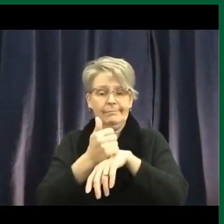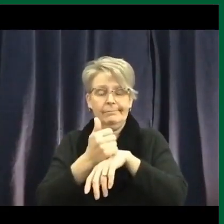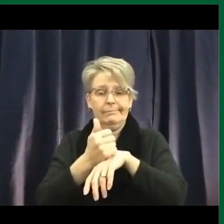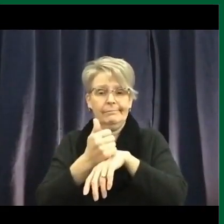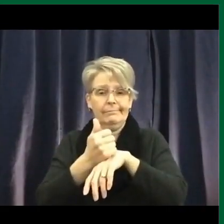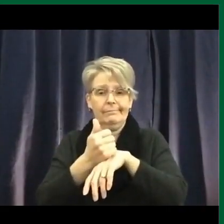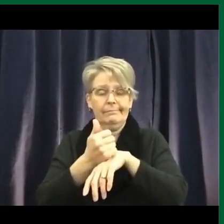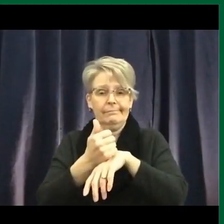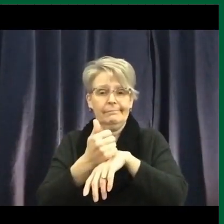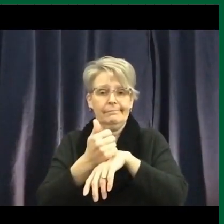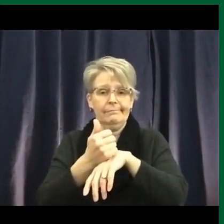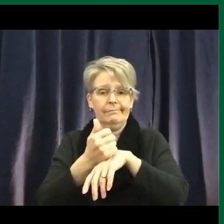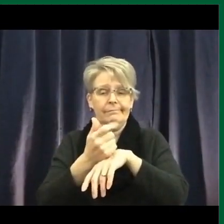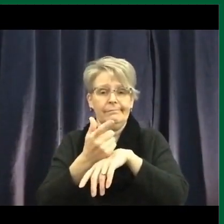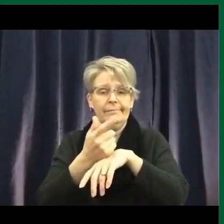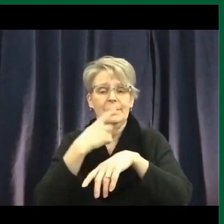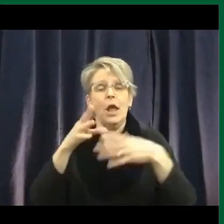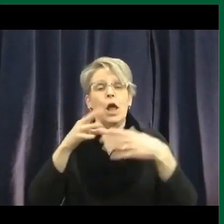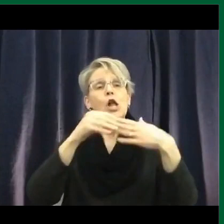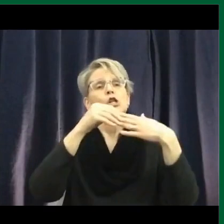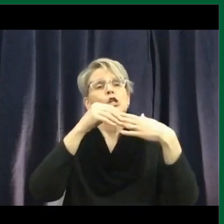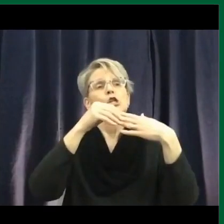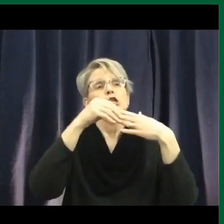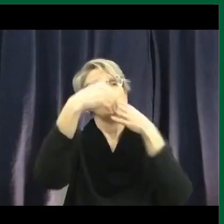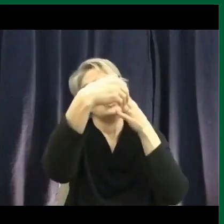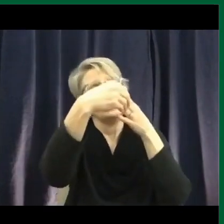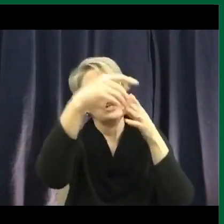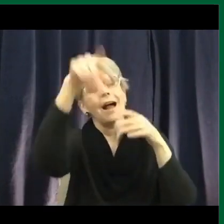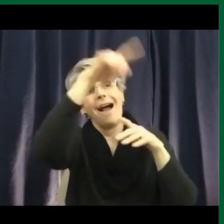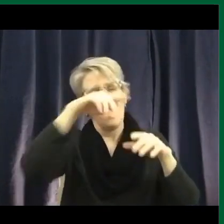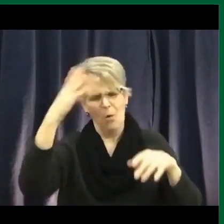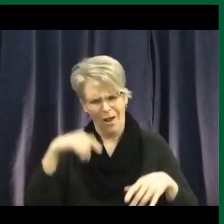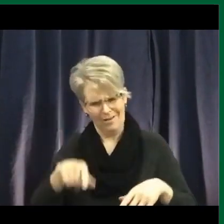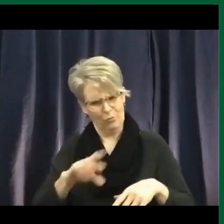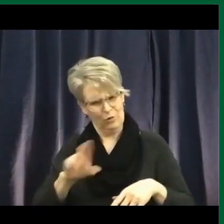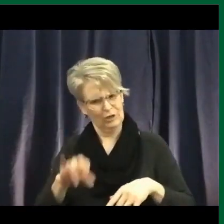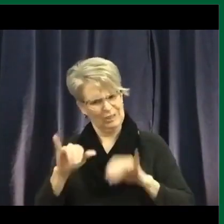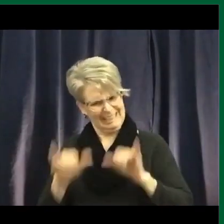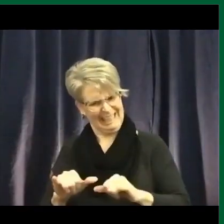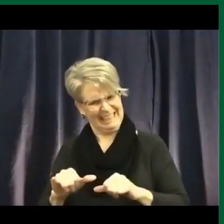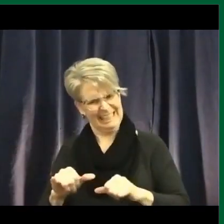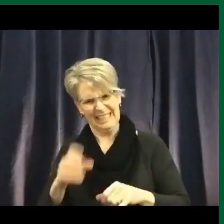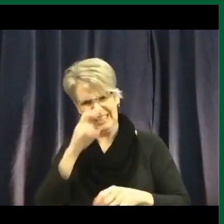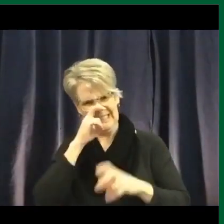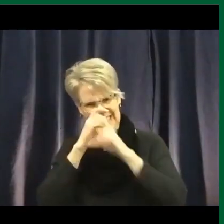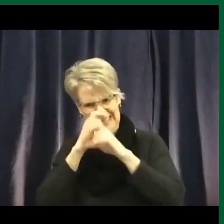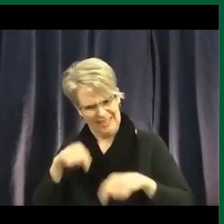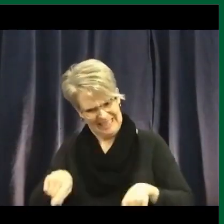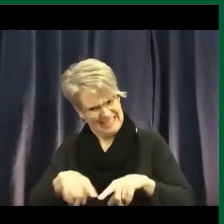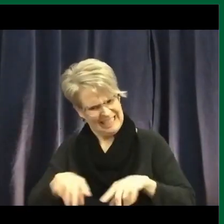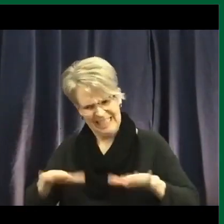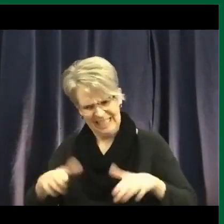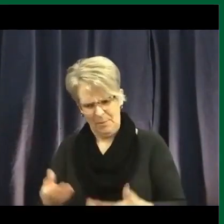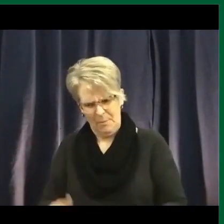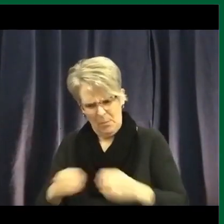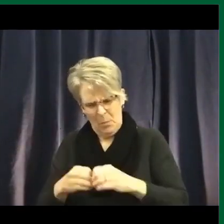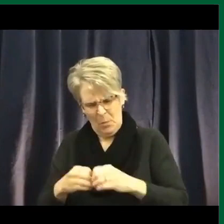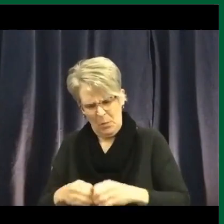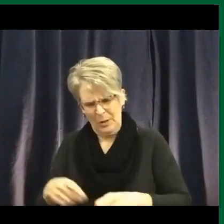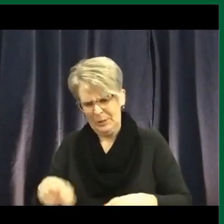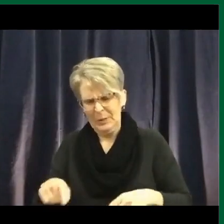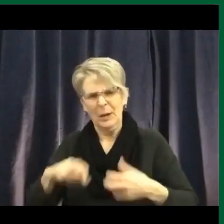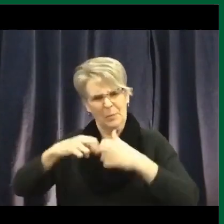if you want to introduce these policies, why would you introduce the same policies in Regina, where it seems that we have a far more significant problem